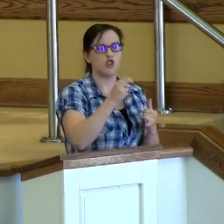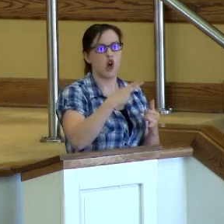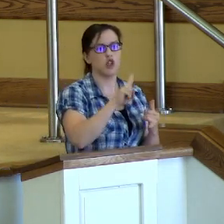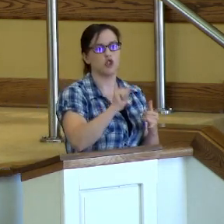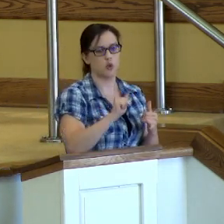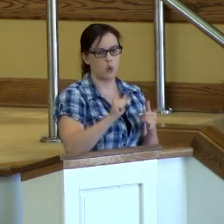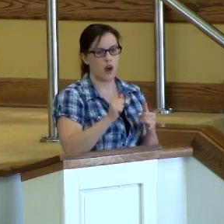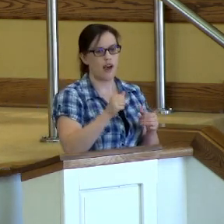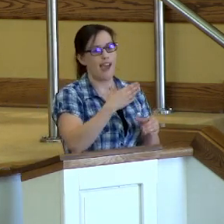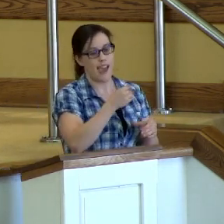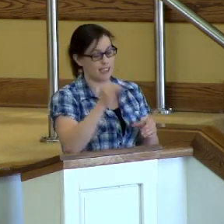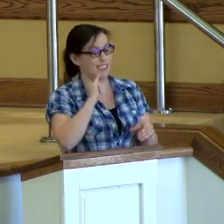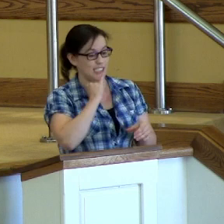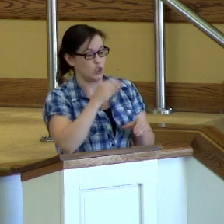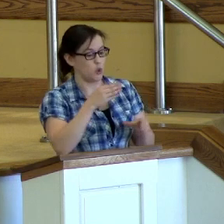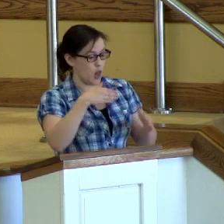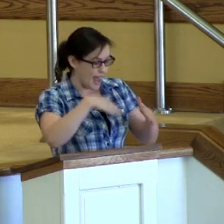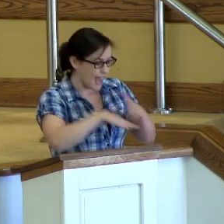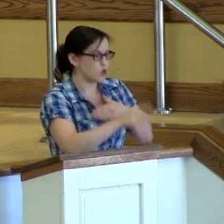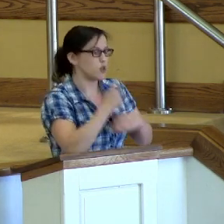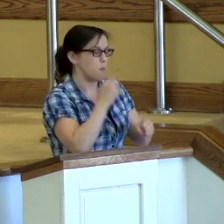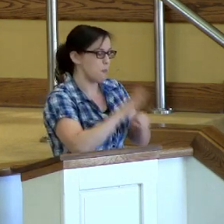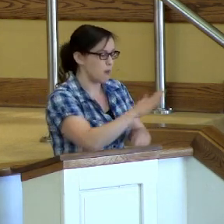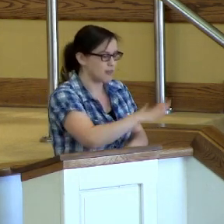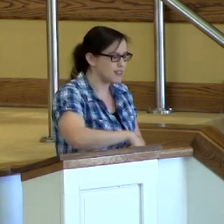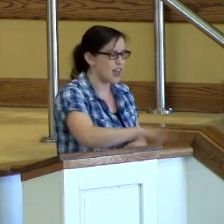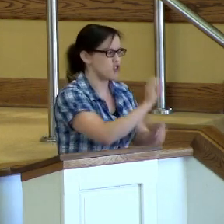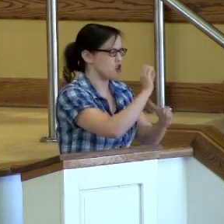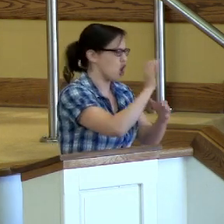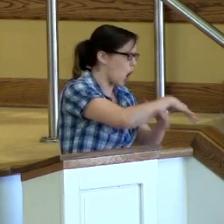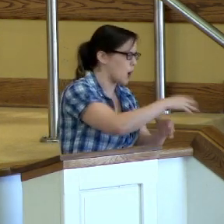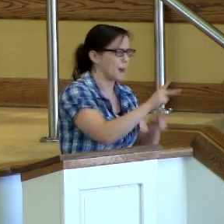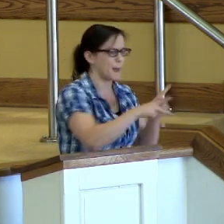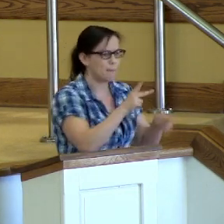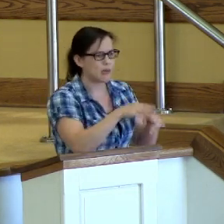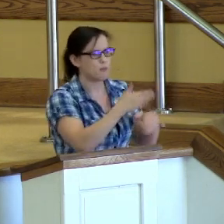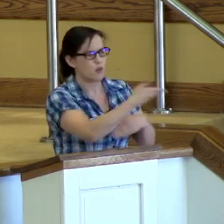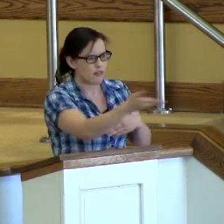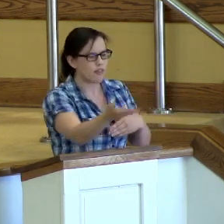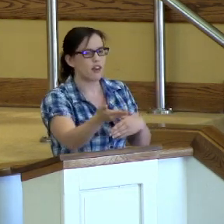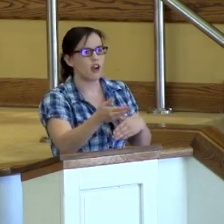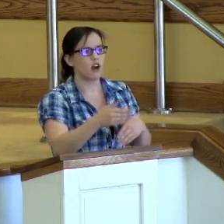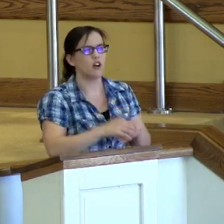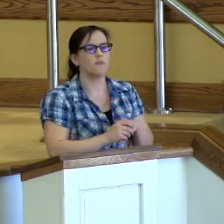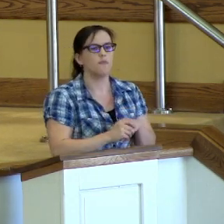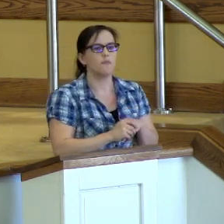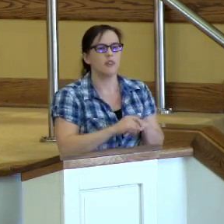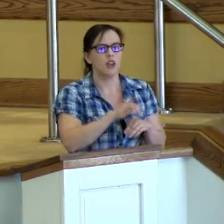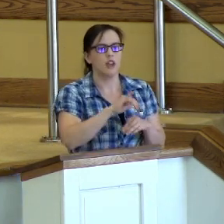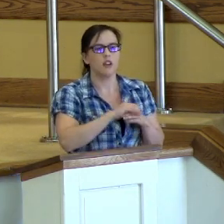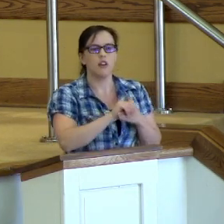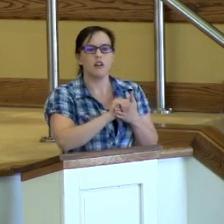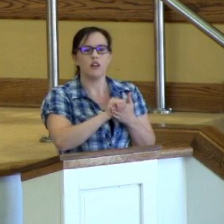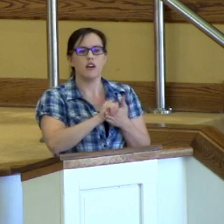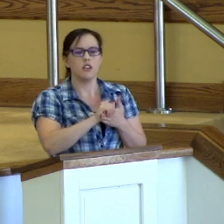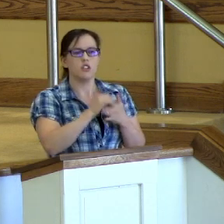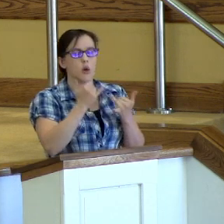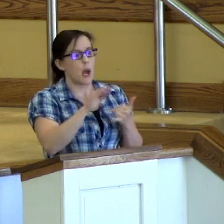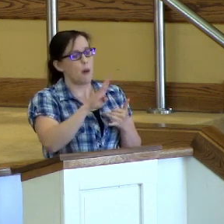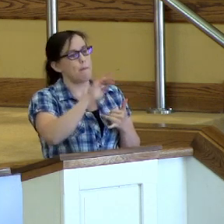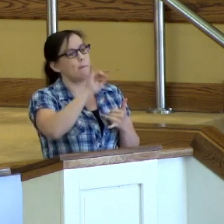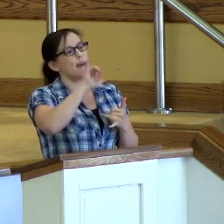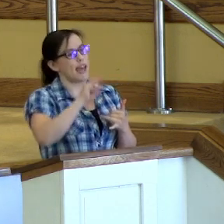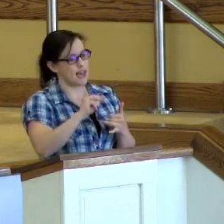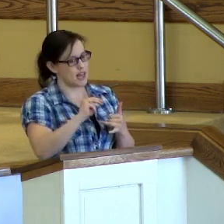set up everything for everybody there, in verse number 22, and Balaam, also the son of Beor, the soothsayer. They don't call him a prophet anymore. They call him